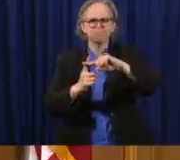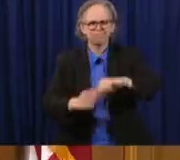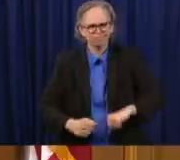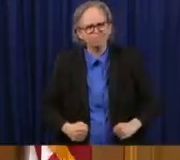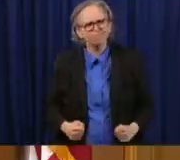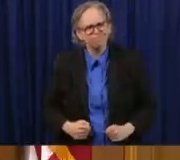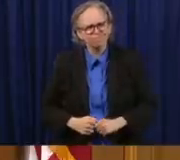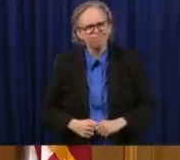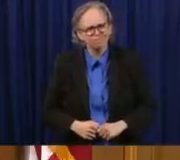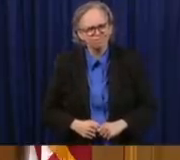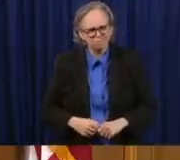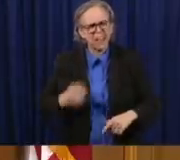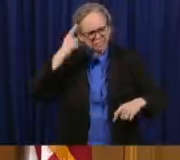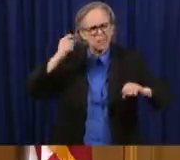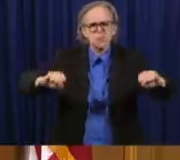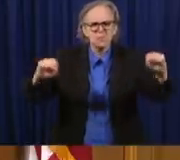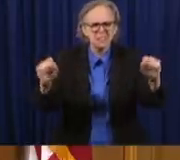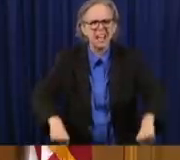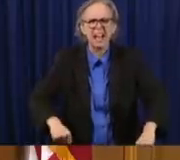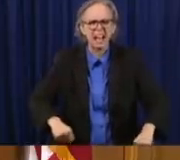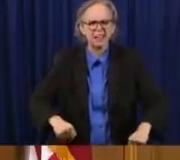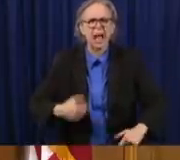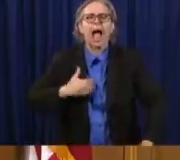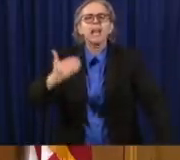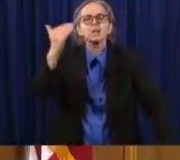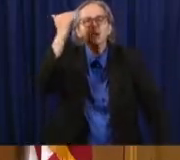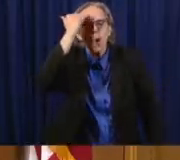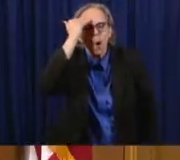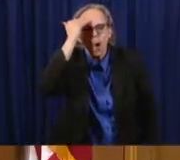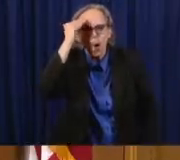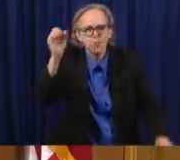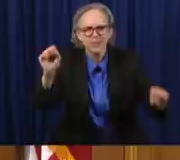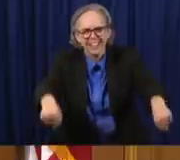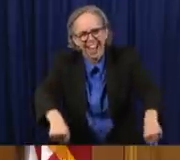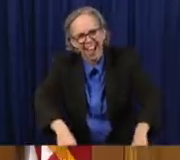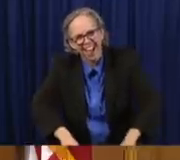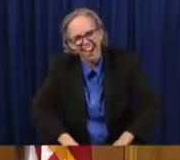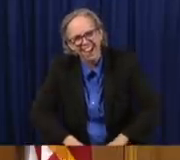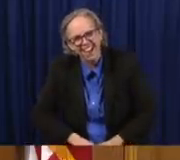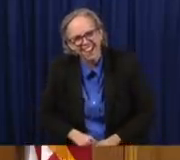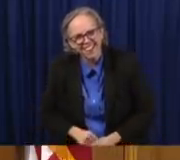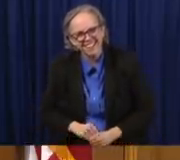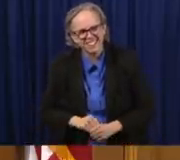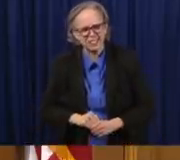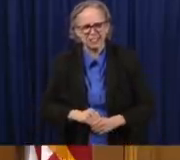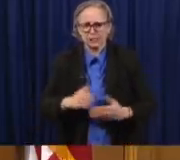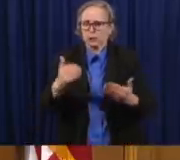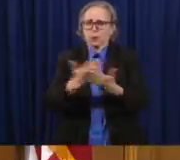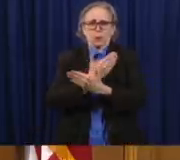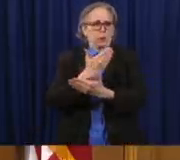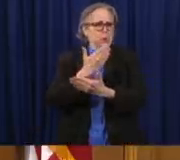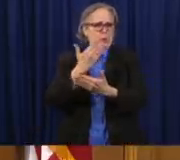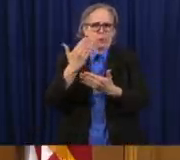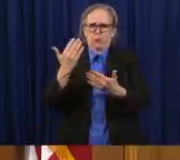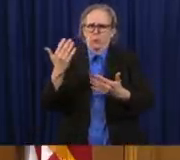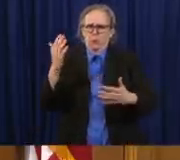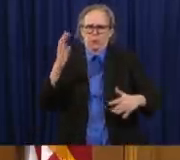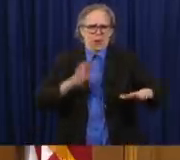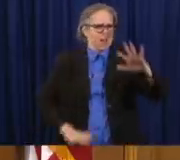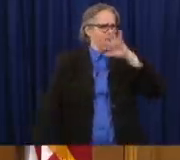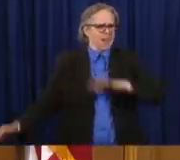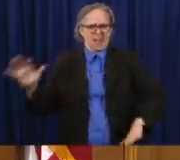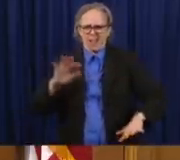think we can do this. I know we can do this. This is new. This is a new thing for us, and it's